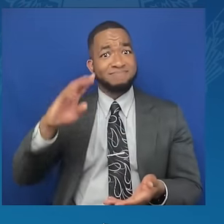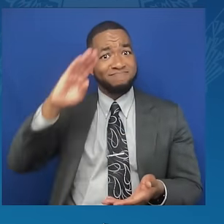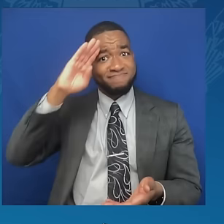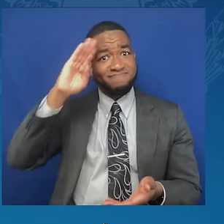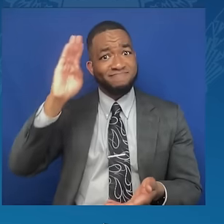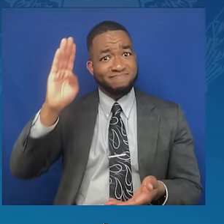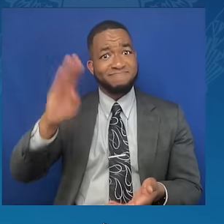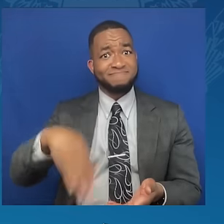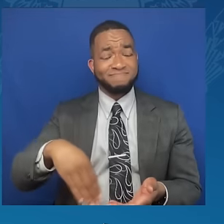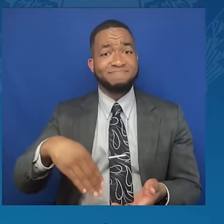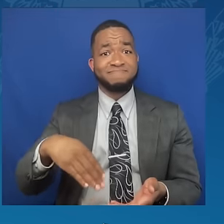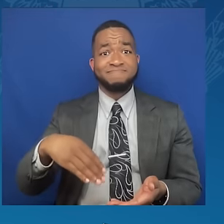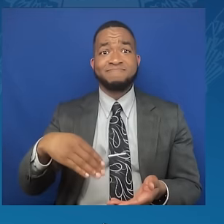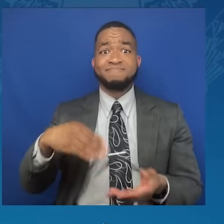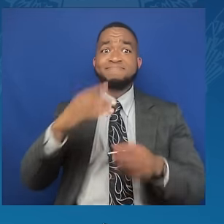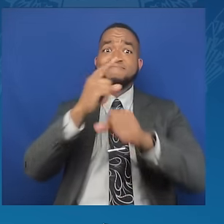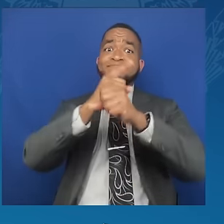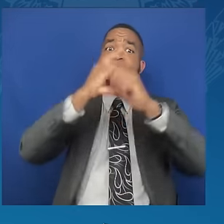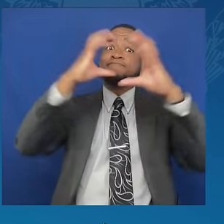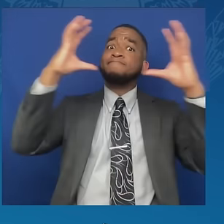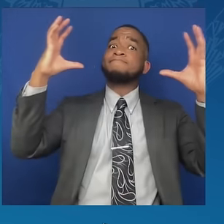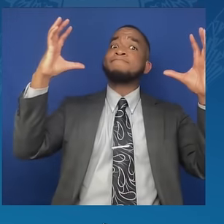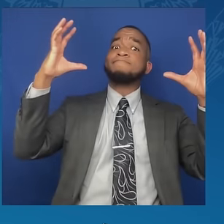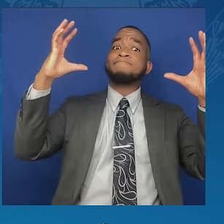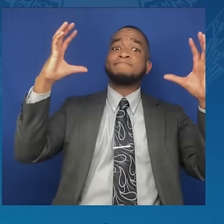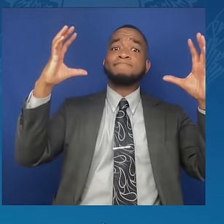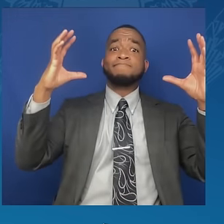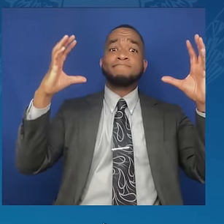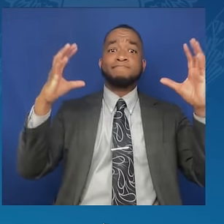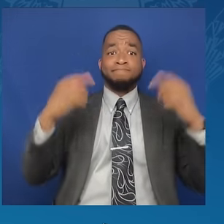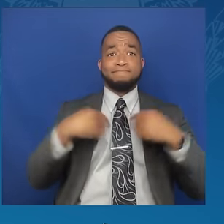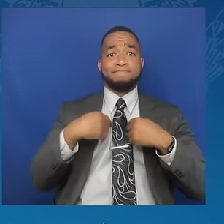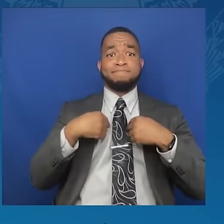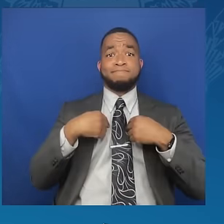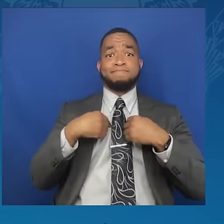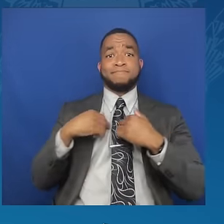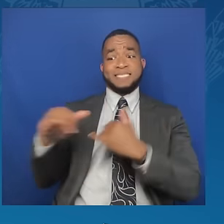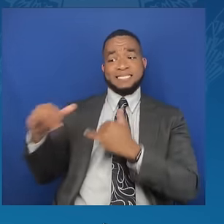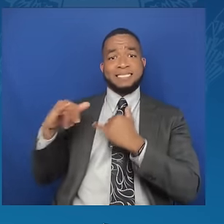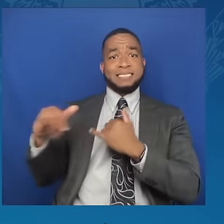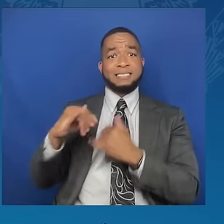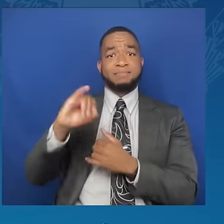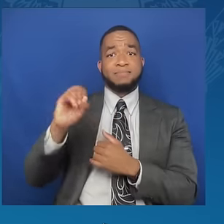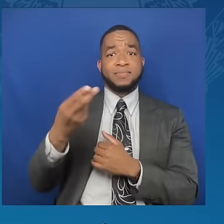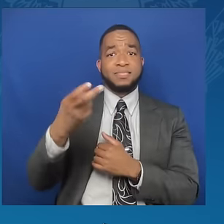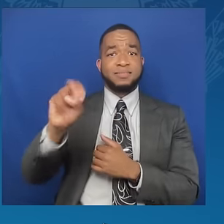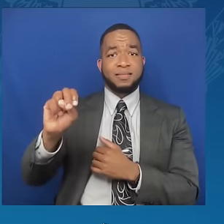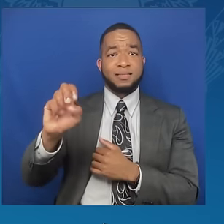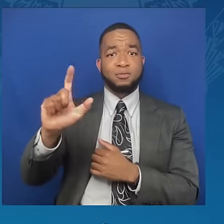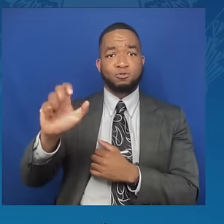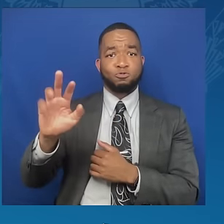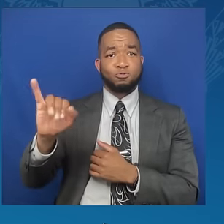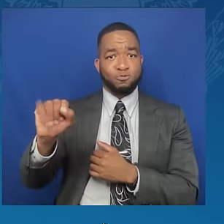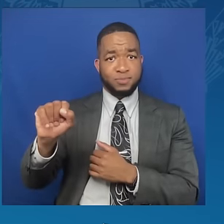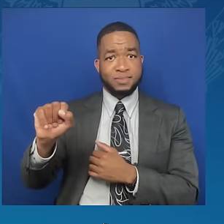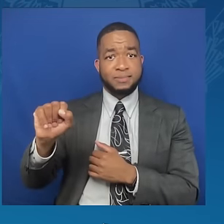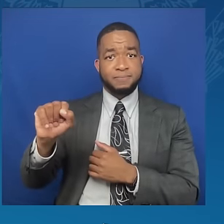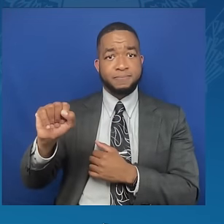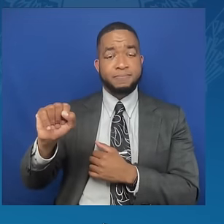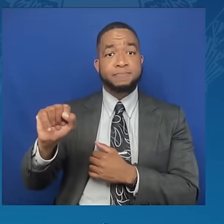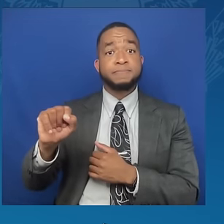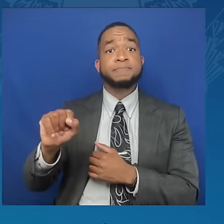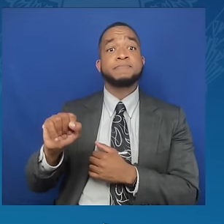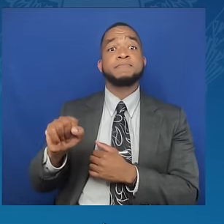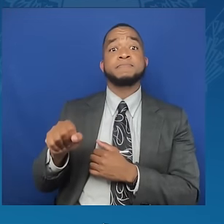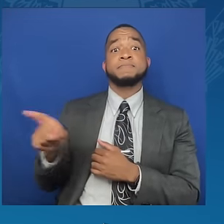young John Lewis, I know they too will not be deterred, they will not be